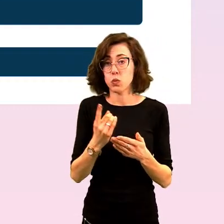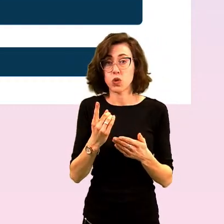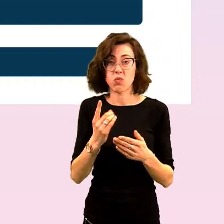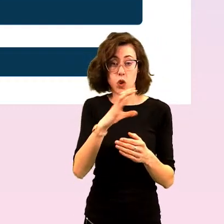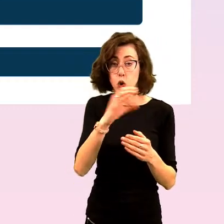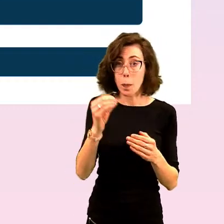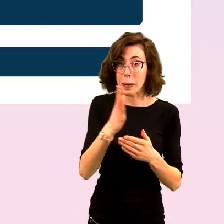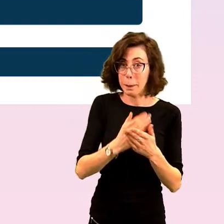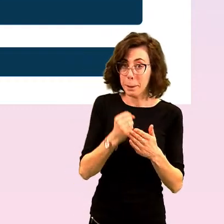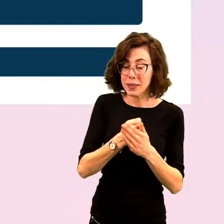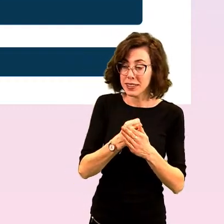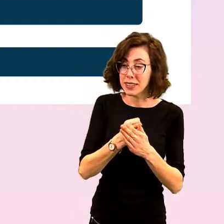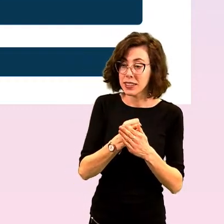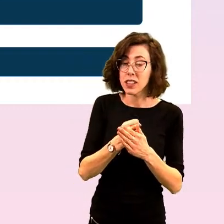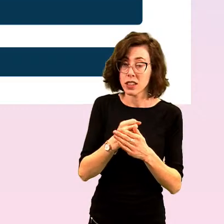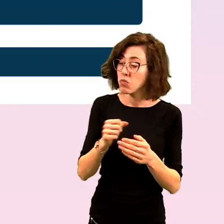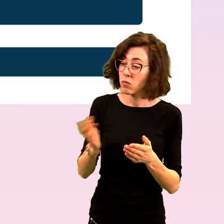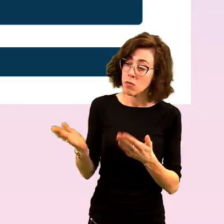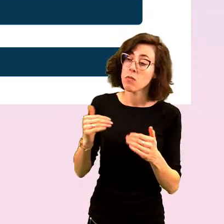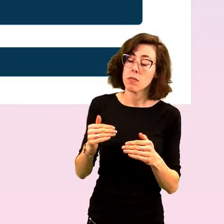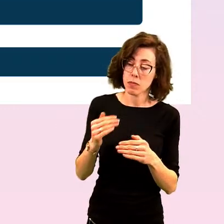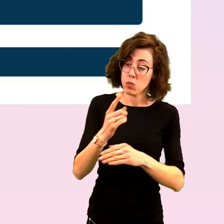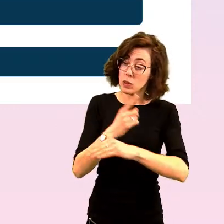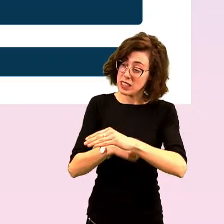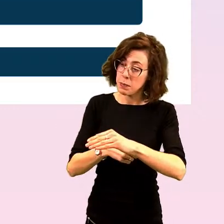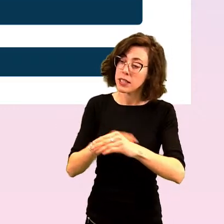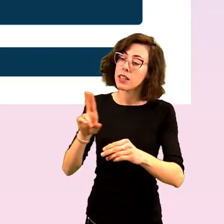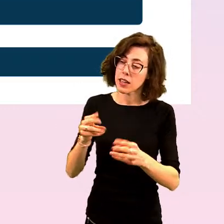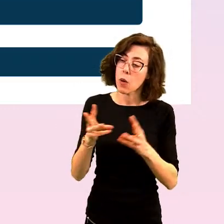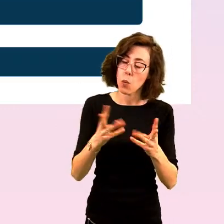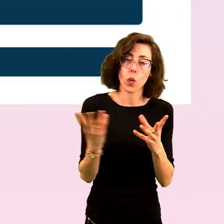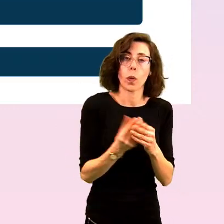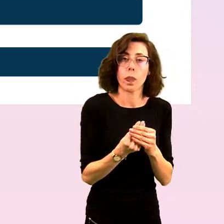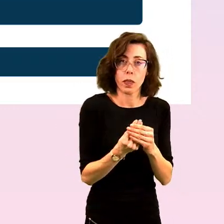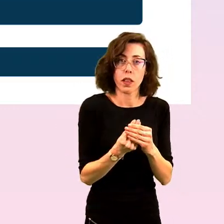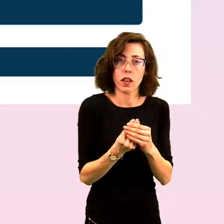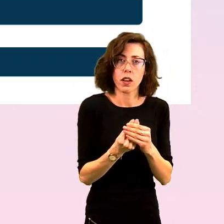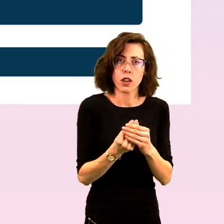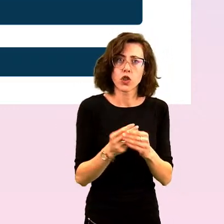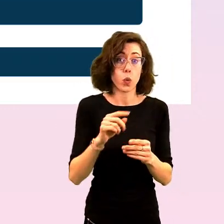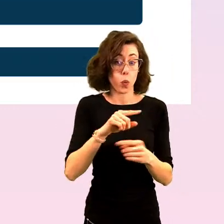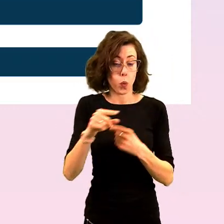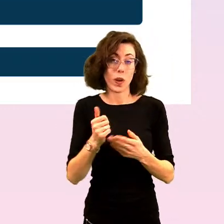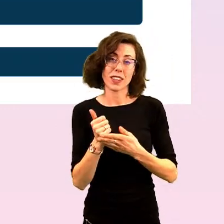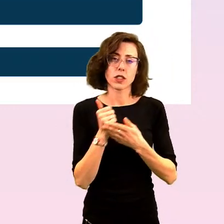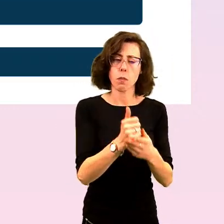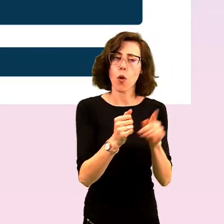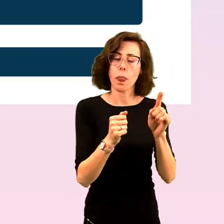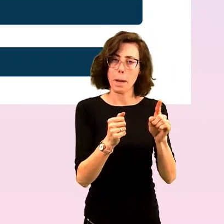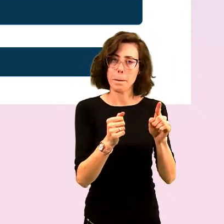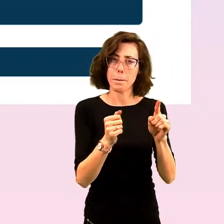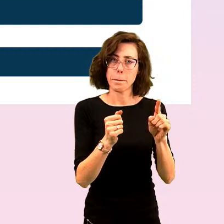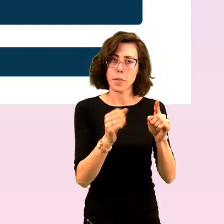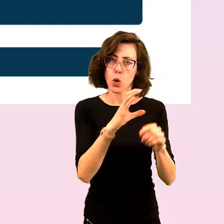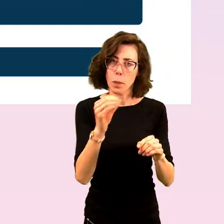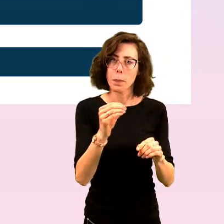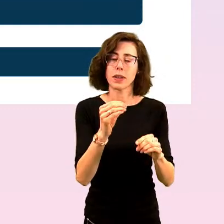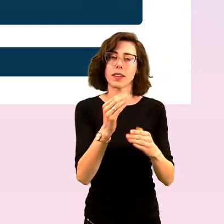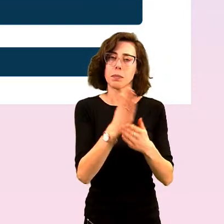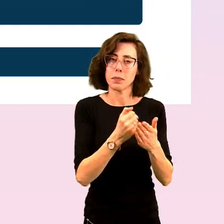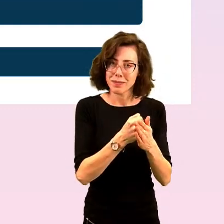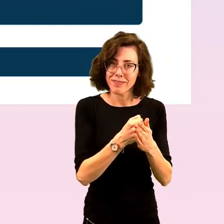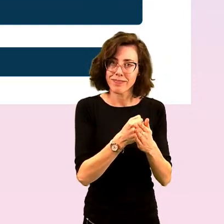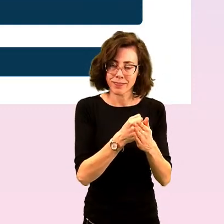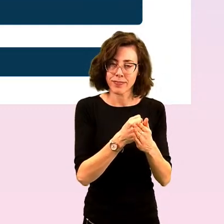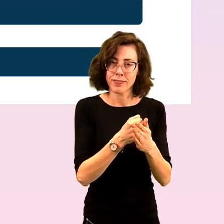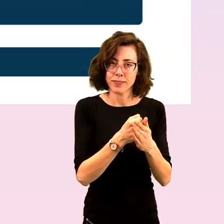a disability, well, there are supports to the employer in relation to that, and there are very generous means allowances for people who are